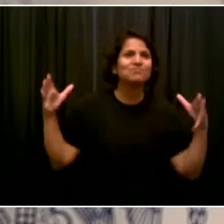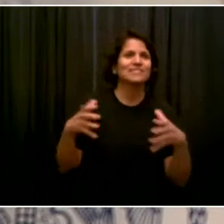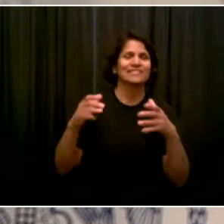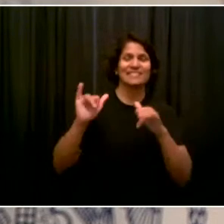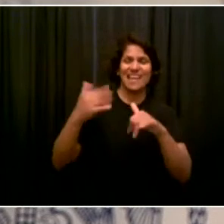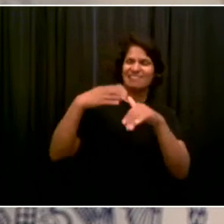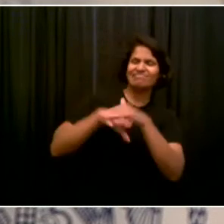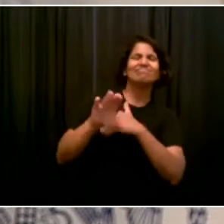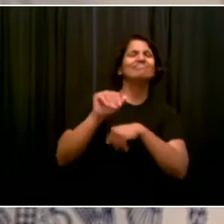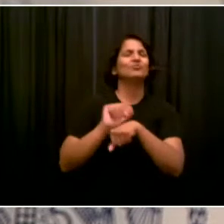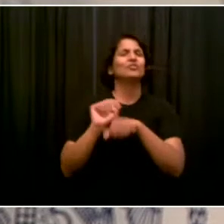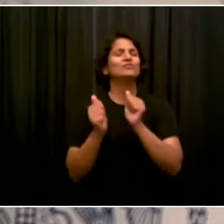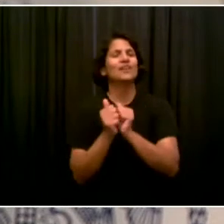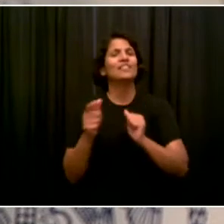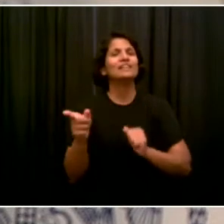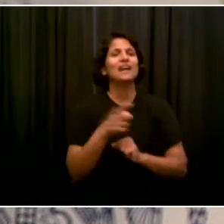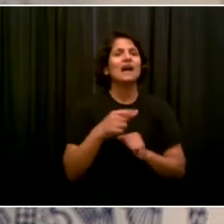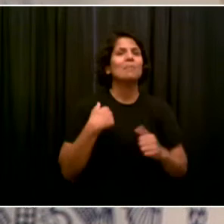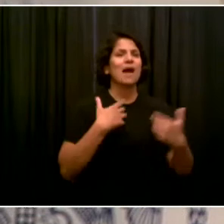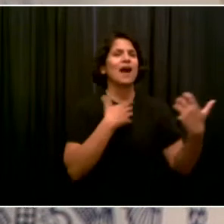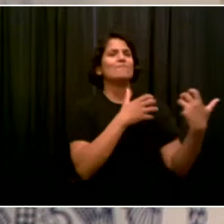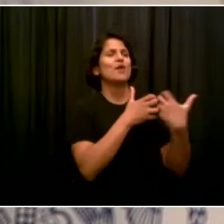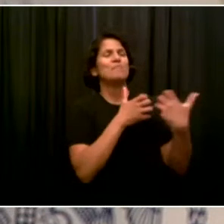council member Steve Levin.